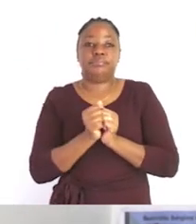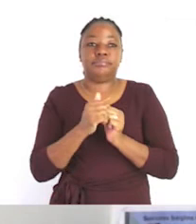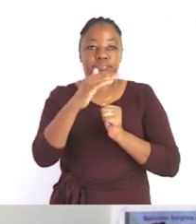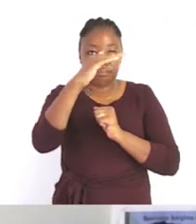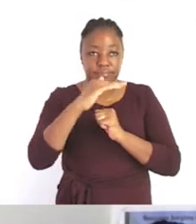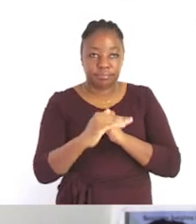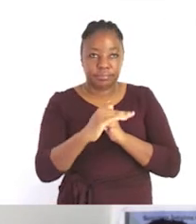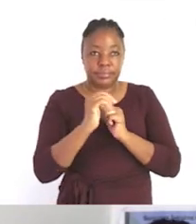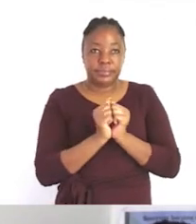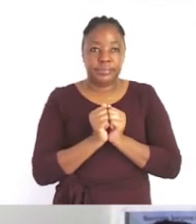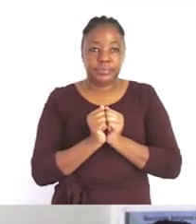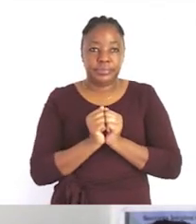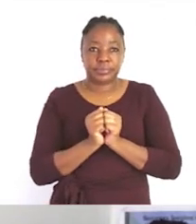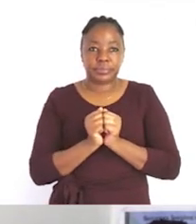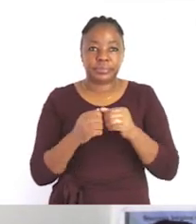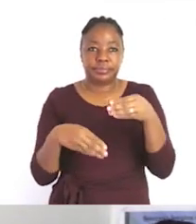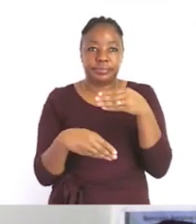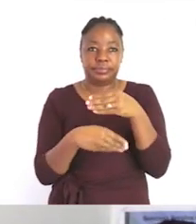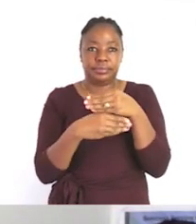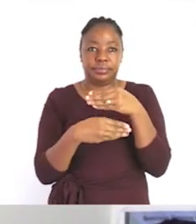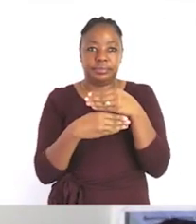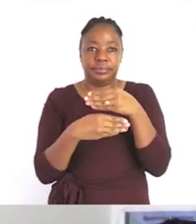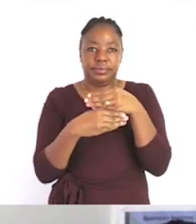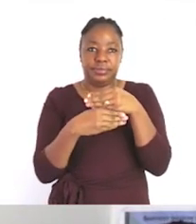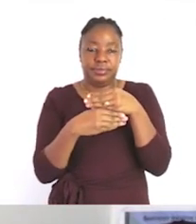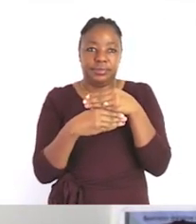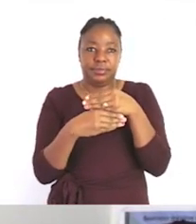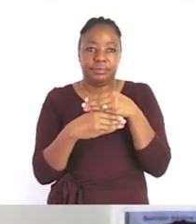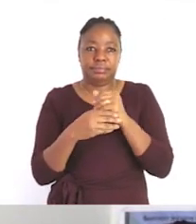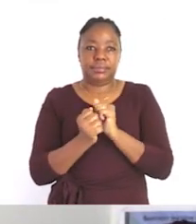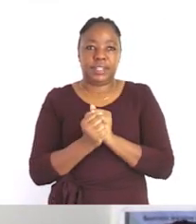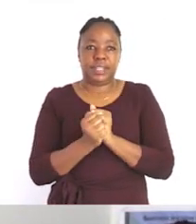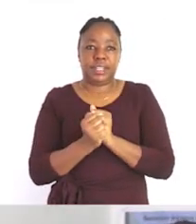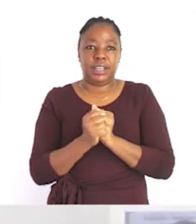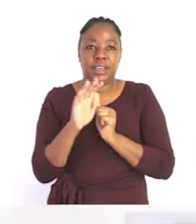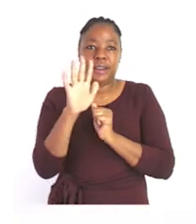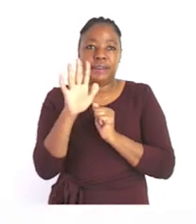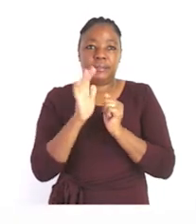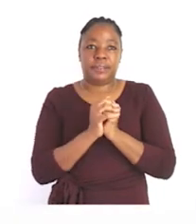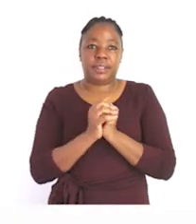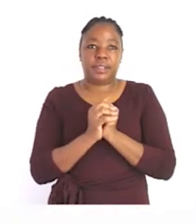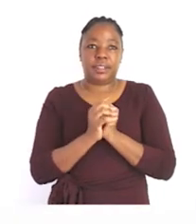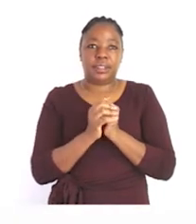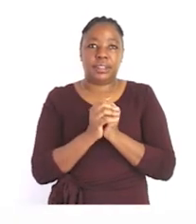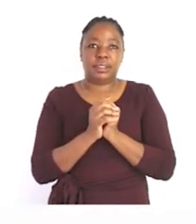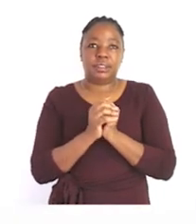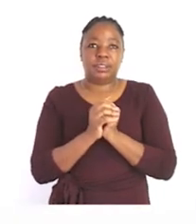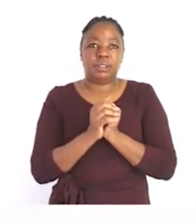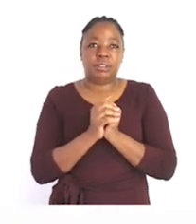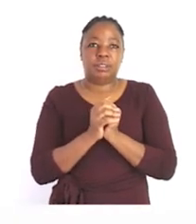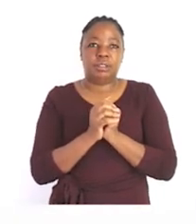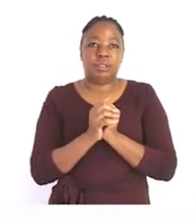below. The exercise below says, write the next number in each sequence according to